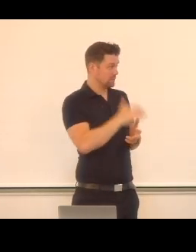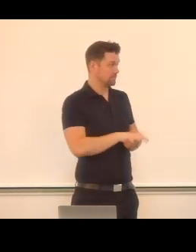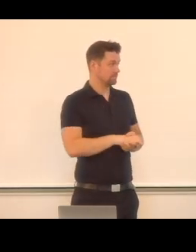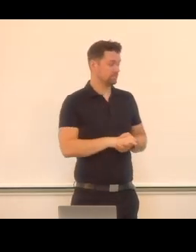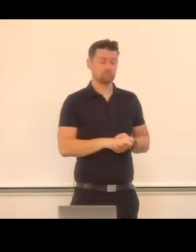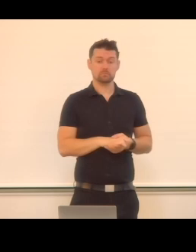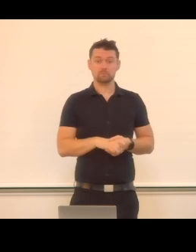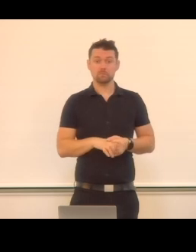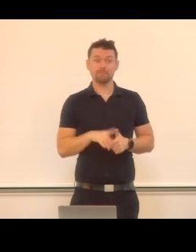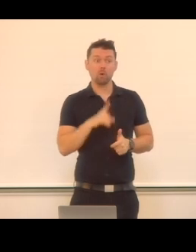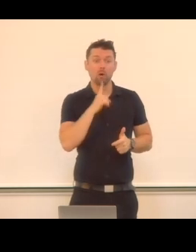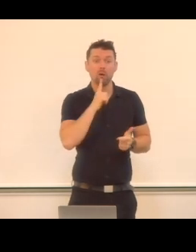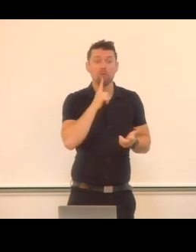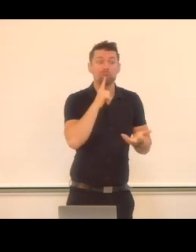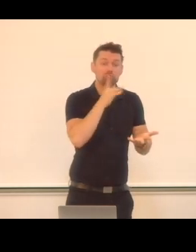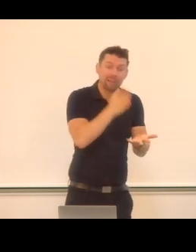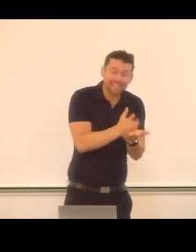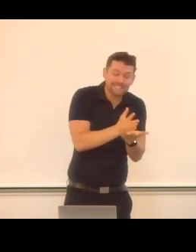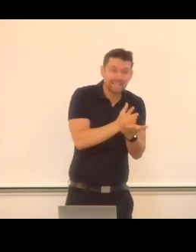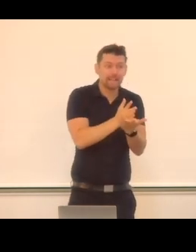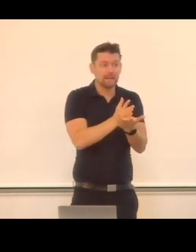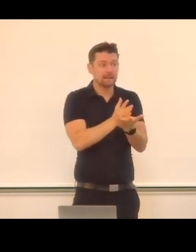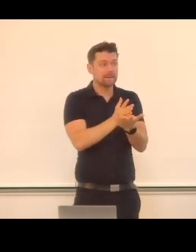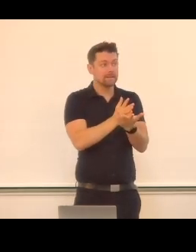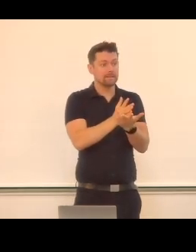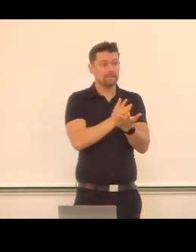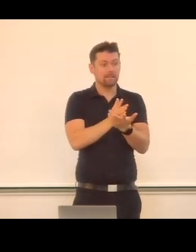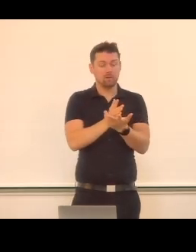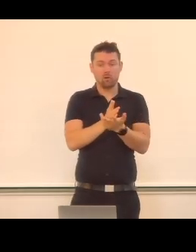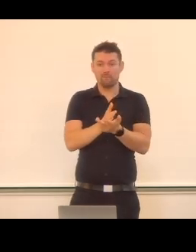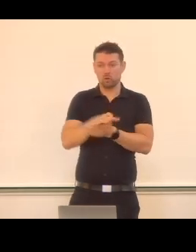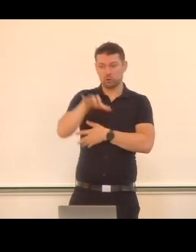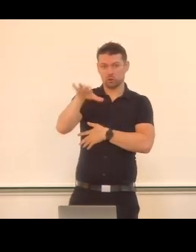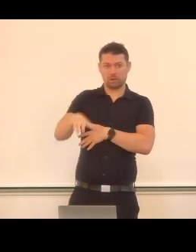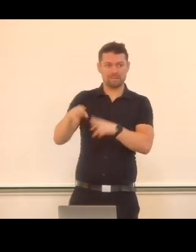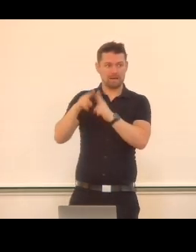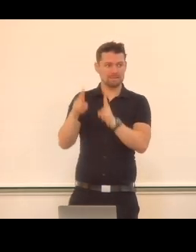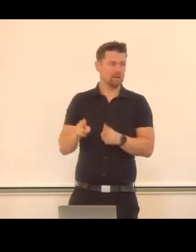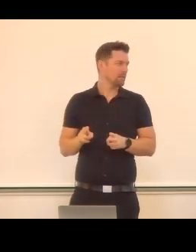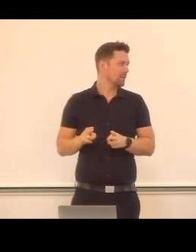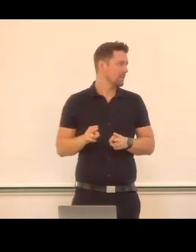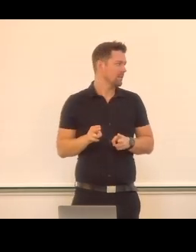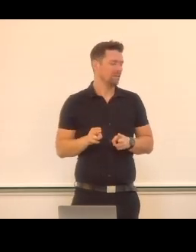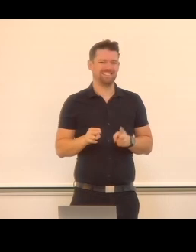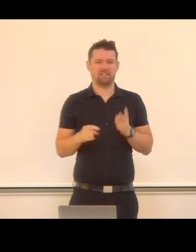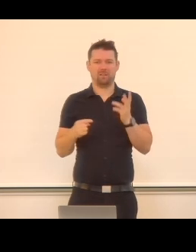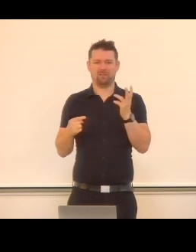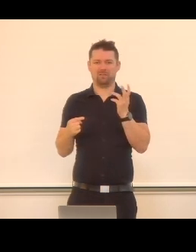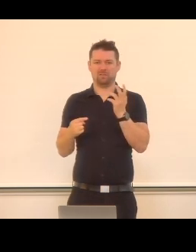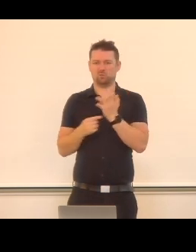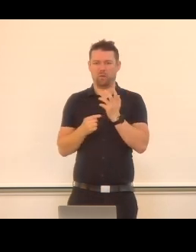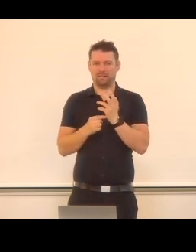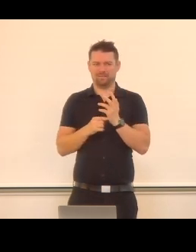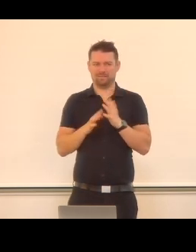as realistic representation of a surface habitat, obviously the bathroom isn't realistic. It's a giant